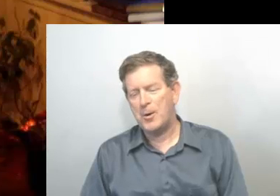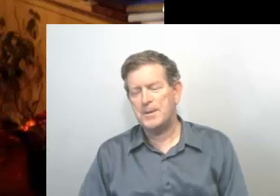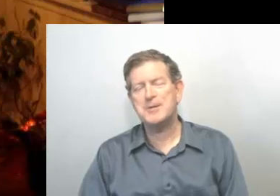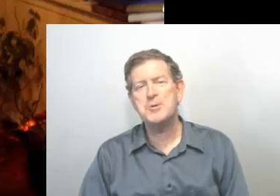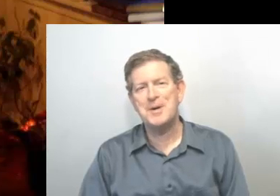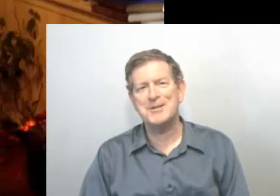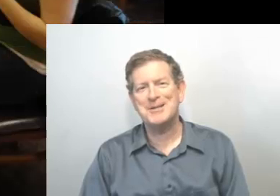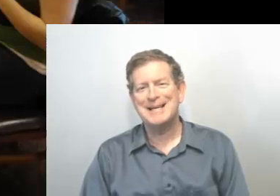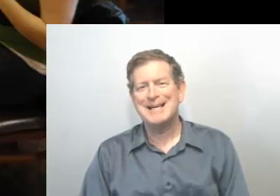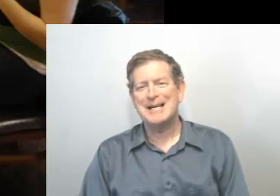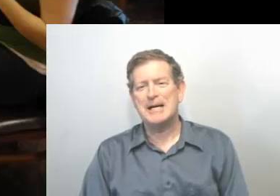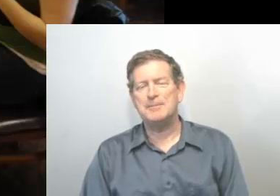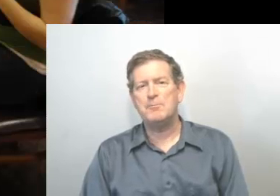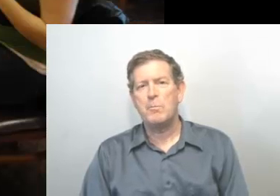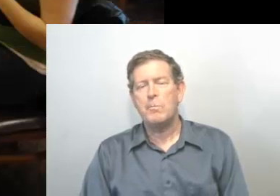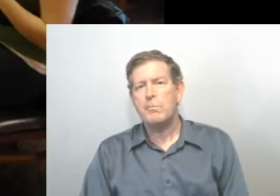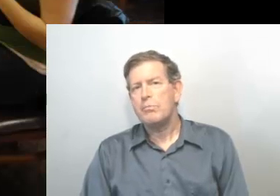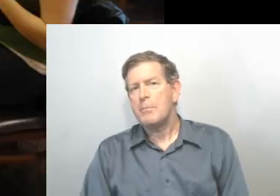Okay, I hope not too much.